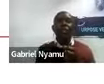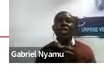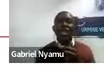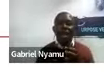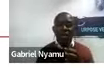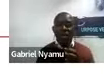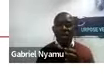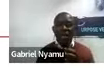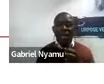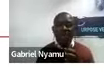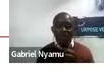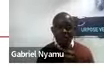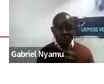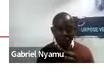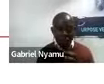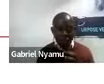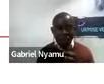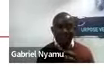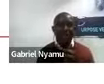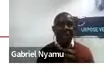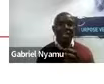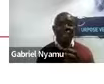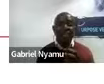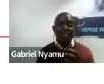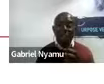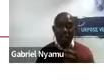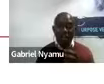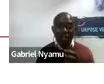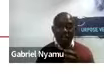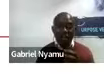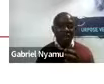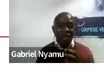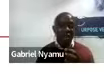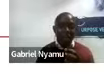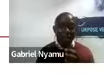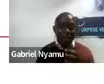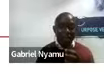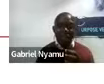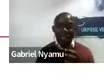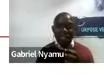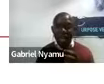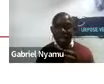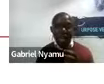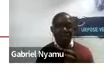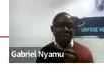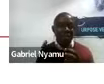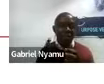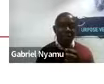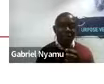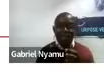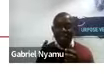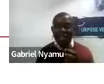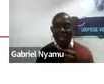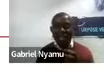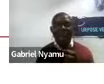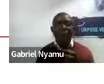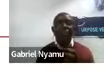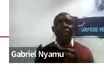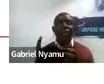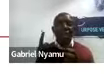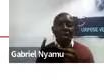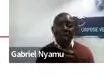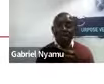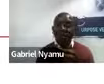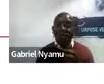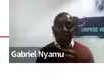There's no retirement. You can retire from a job. You can retire from a title. If you are a governor, you can retire. If you are a president, you can retire.